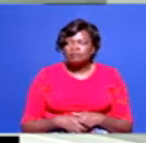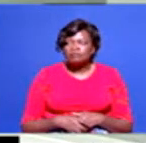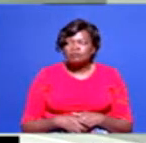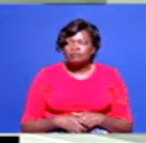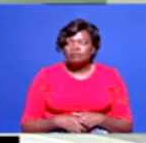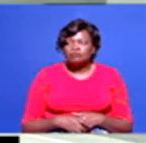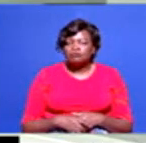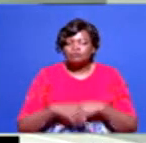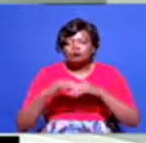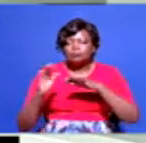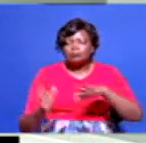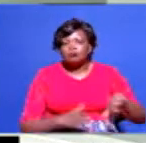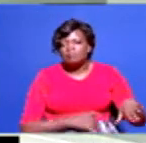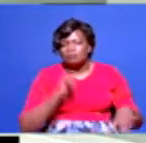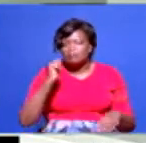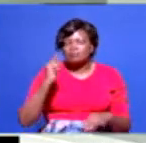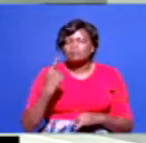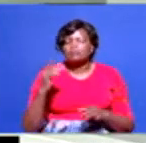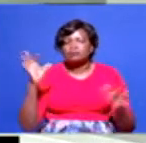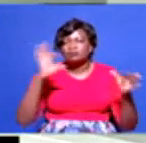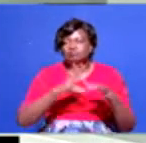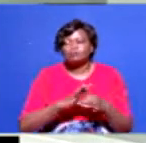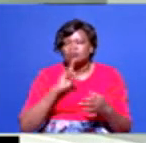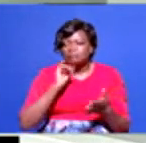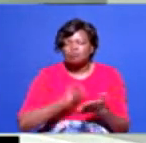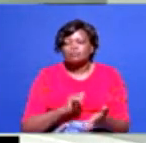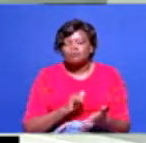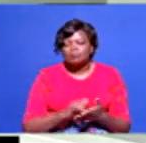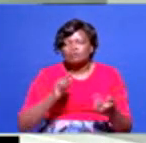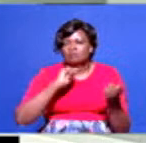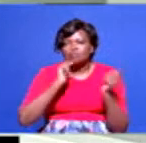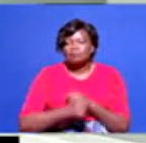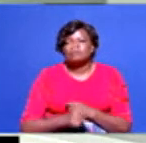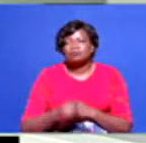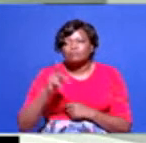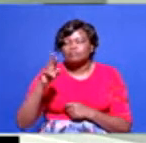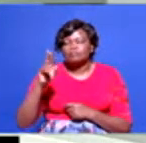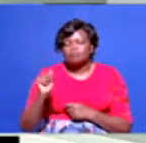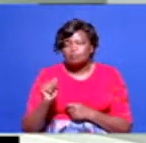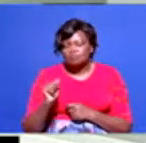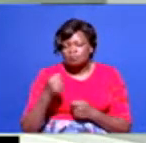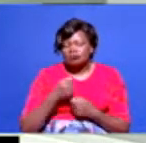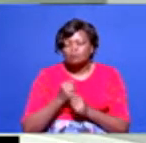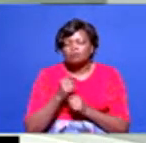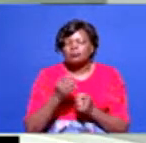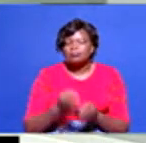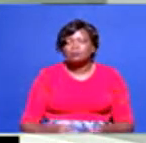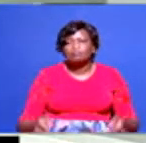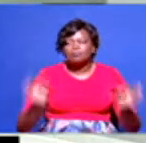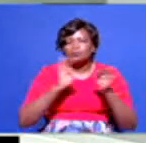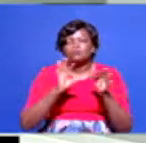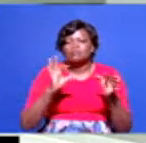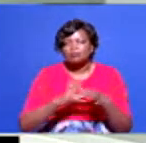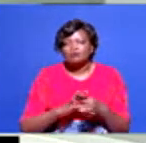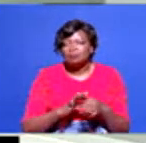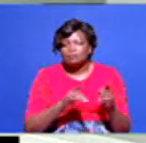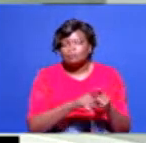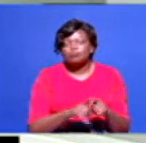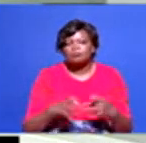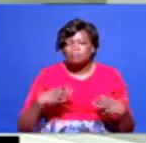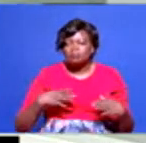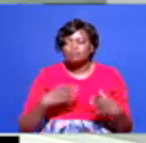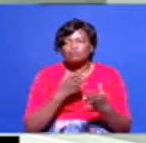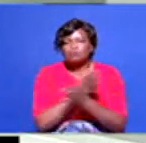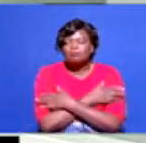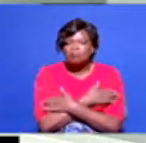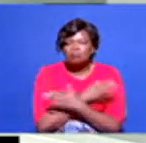Moving on, the Kenya Kwanza Coalition says it will reform the Kenya Revenue Authority to make it what the coalition terms as people-friendly. The